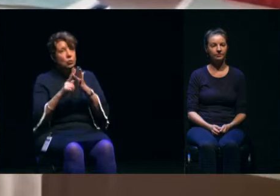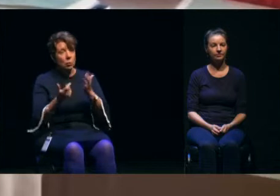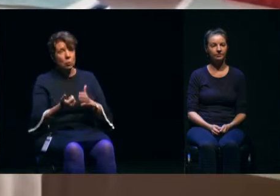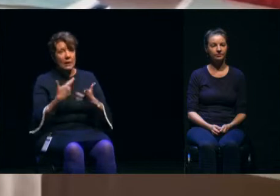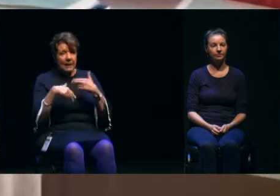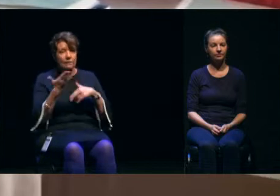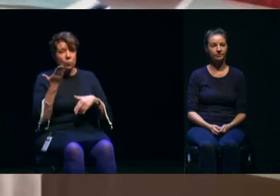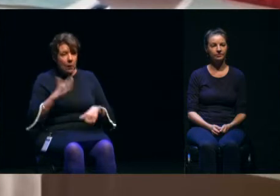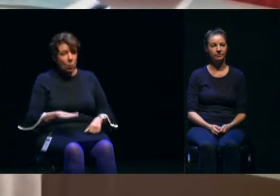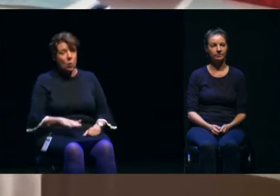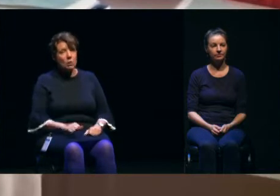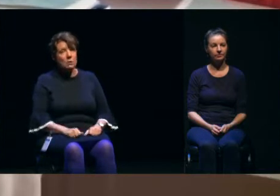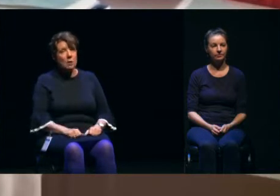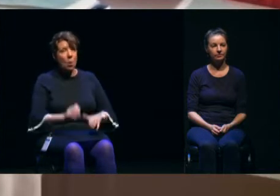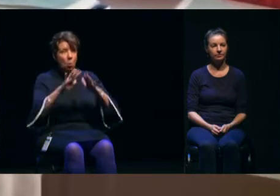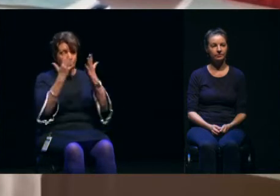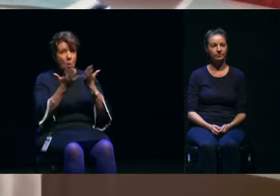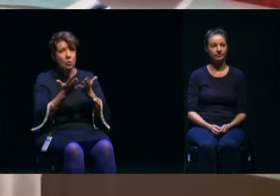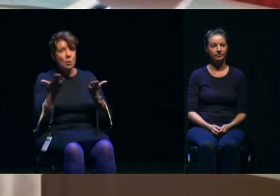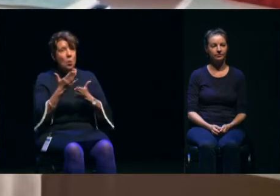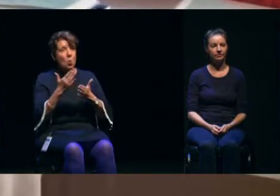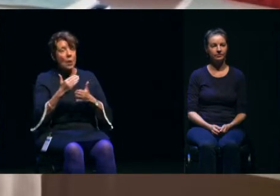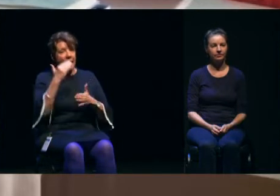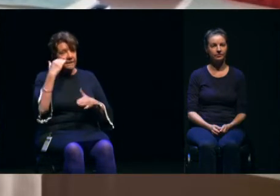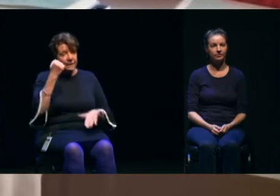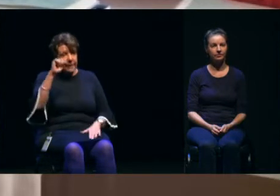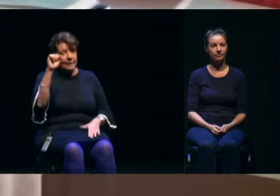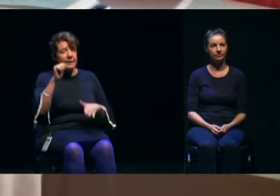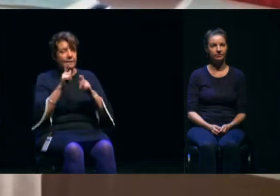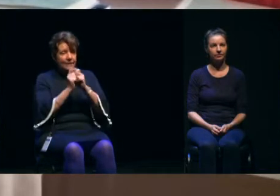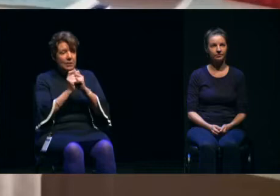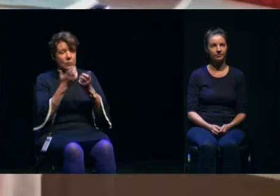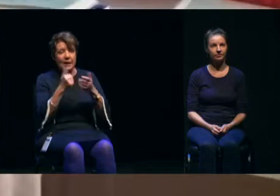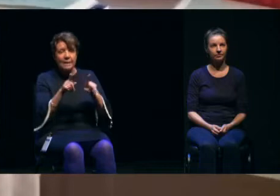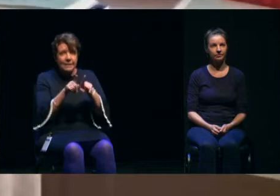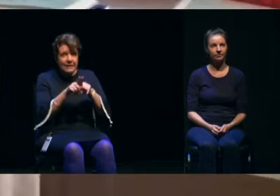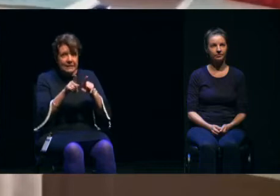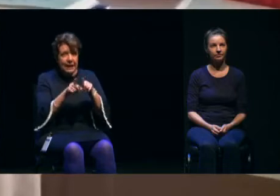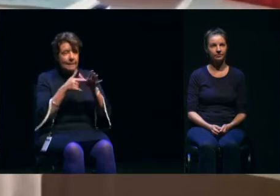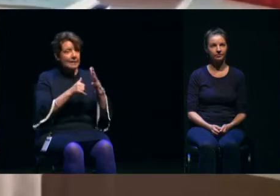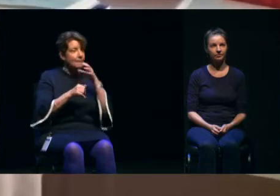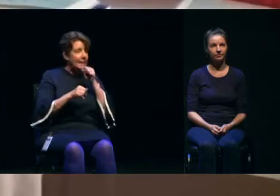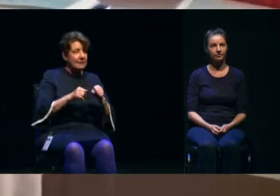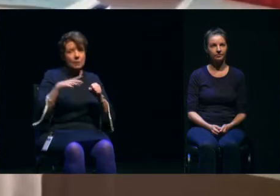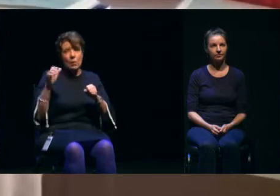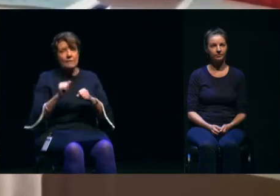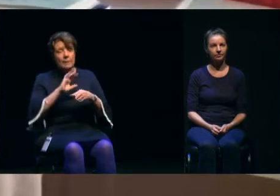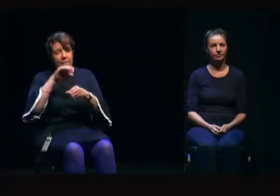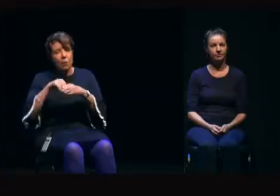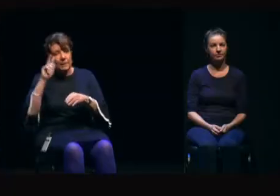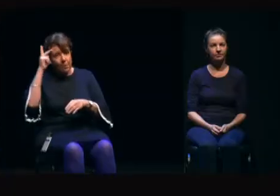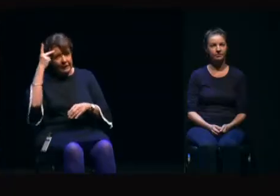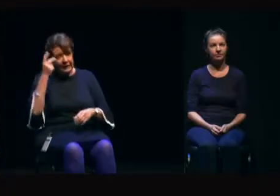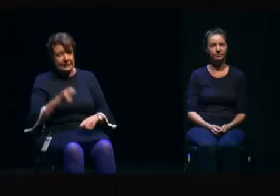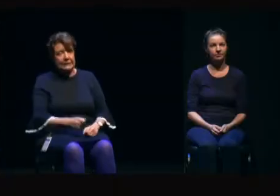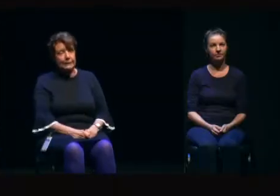we want a world in which feminine values have the same weight as masculine, we have to get involved in politics. But are you familiar